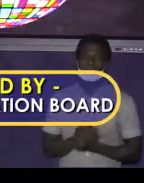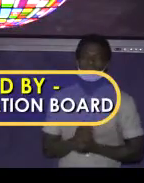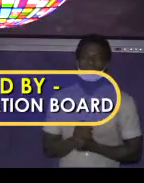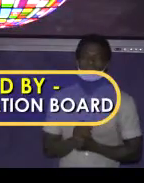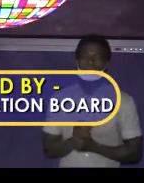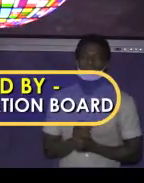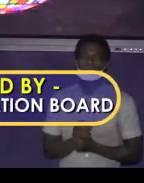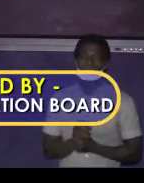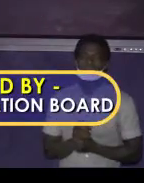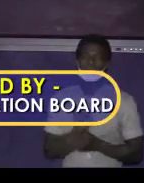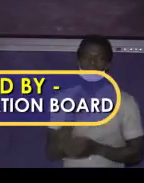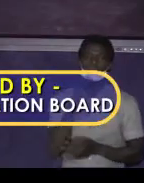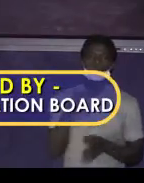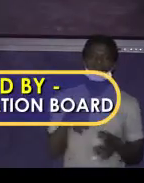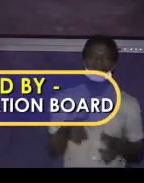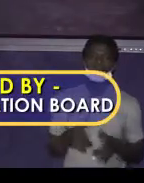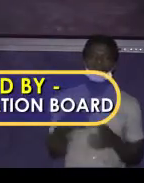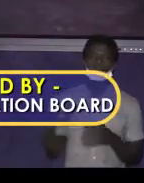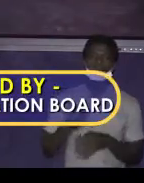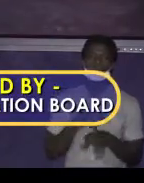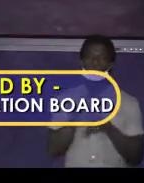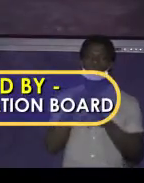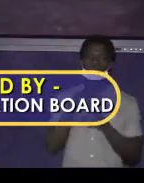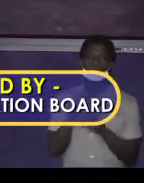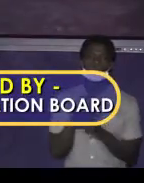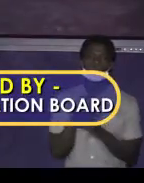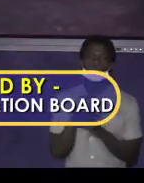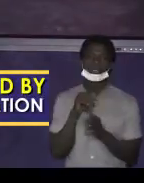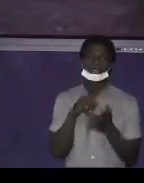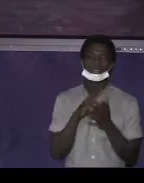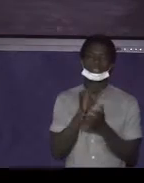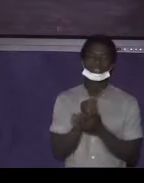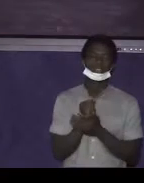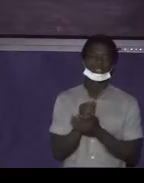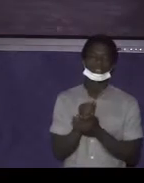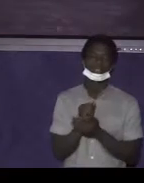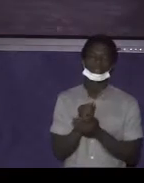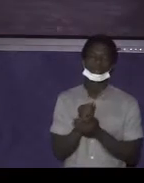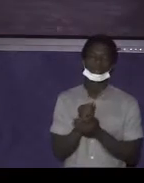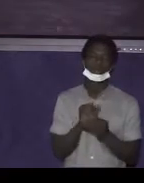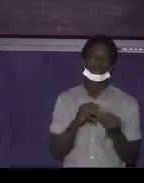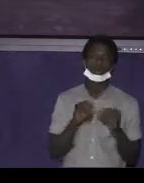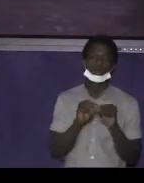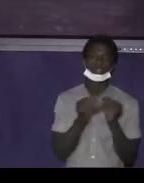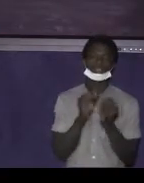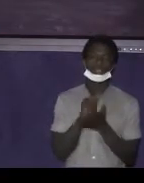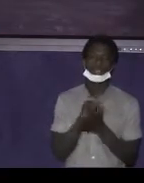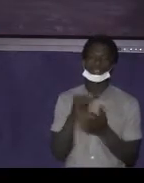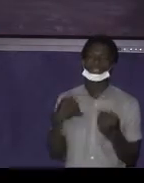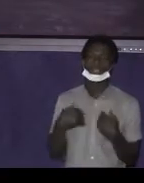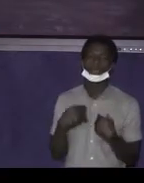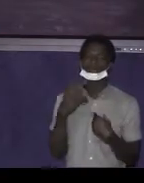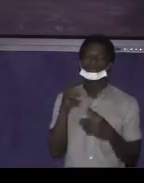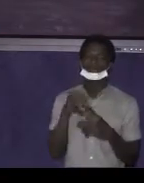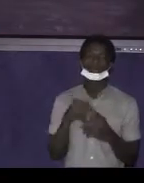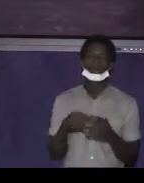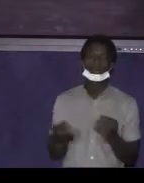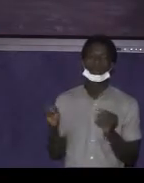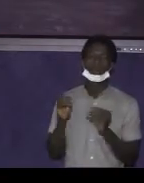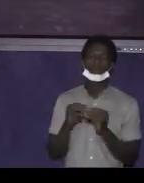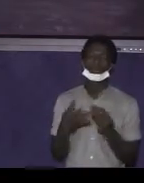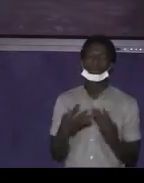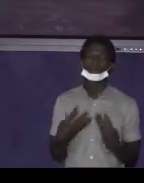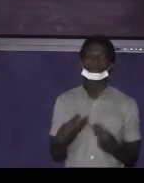nations. So let's look at the, it is an organization that has two or more sovereign